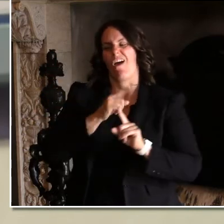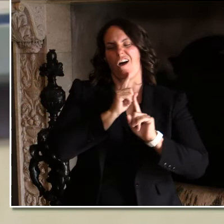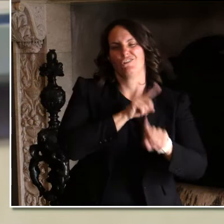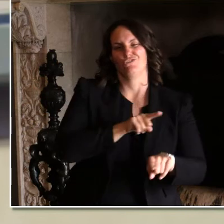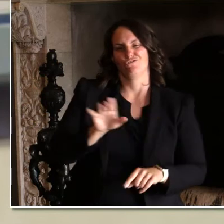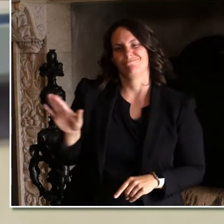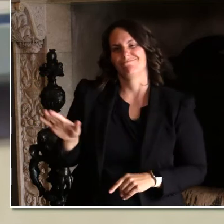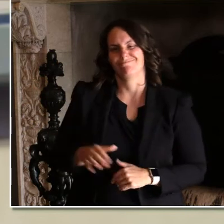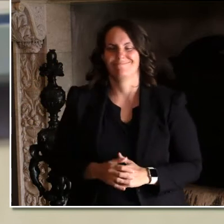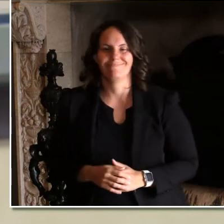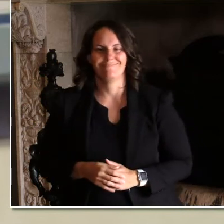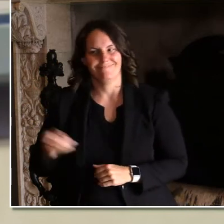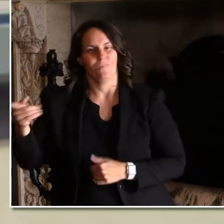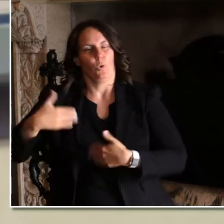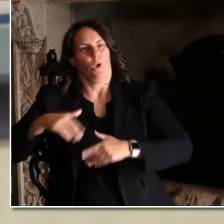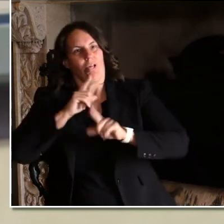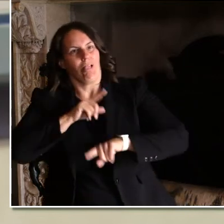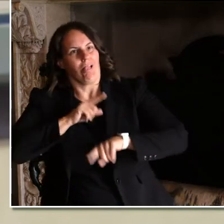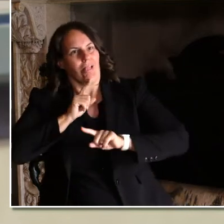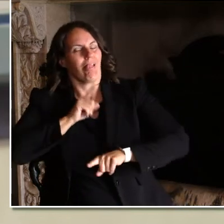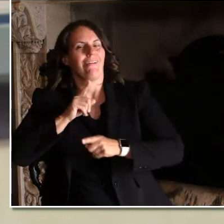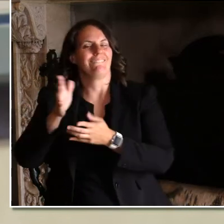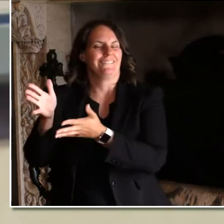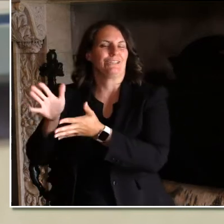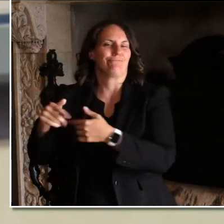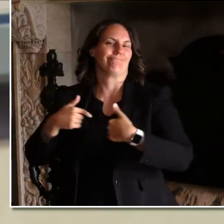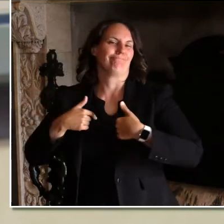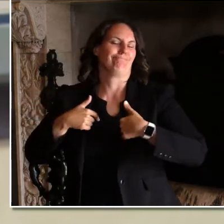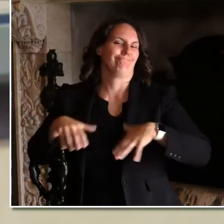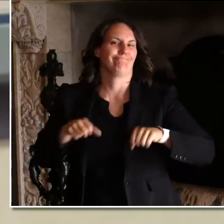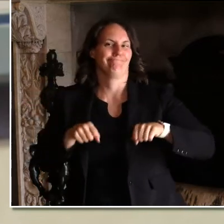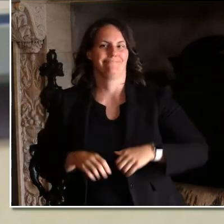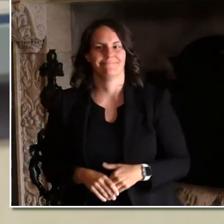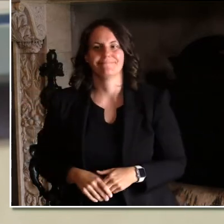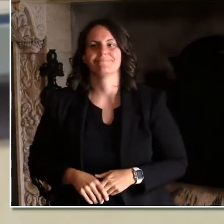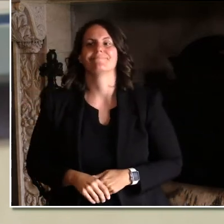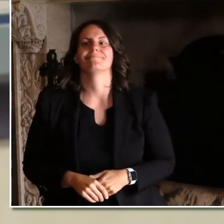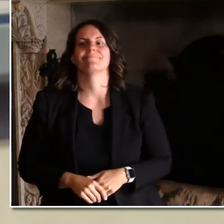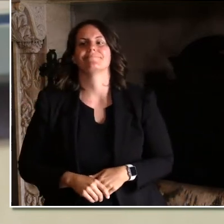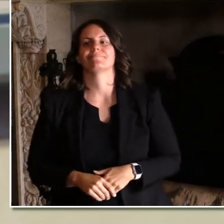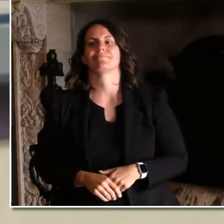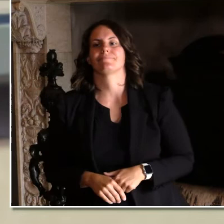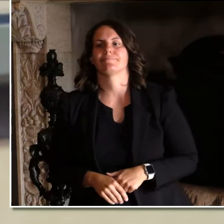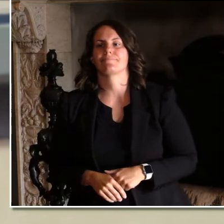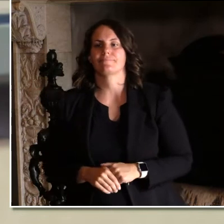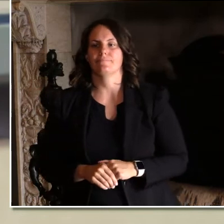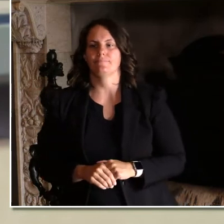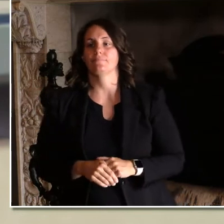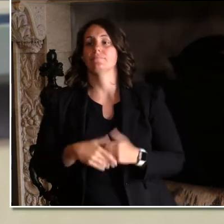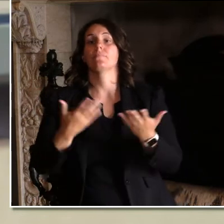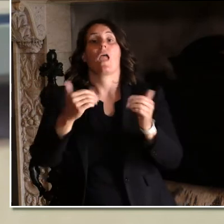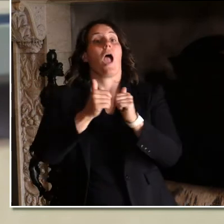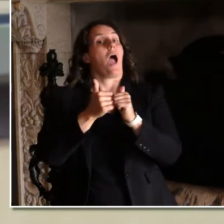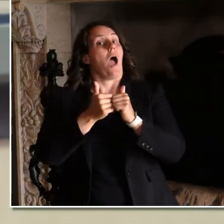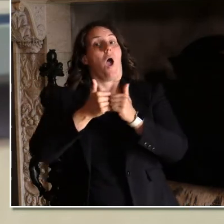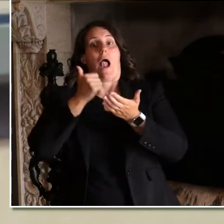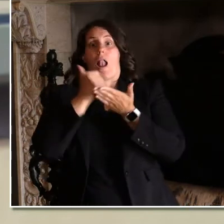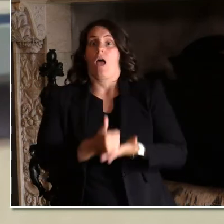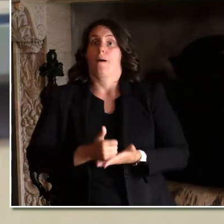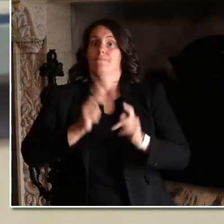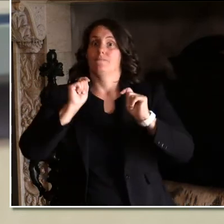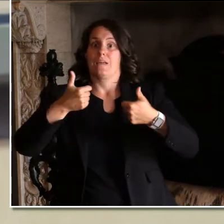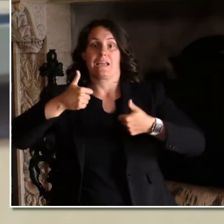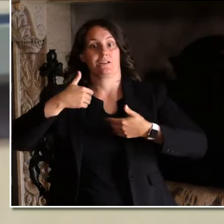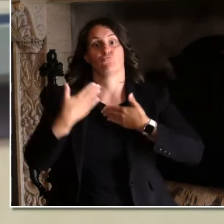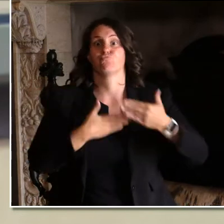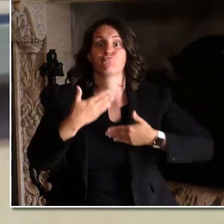up is that interview process that we have to do if you aren't able to register online using COVID Connect. So when you come